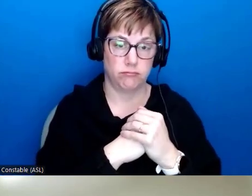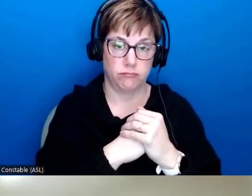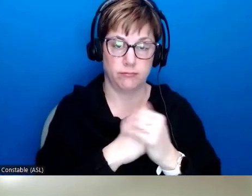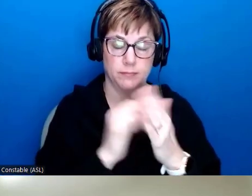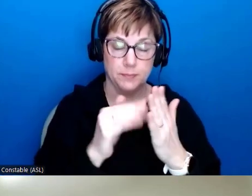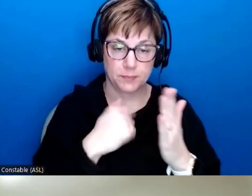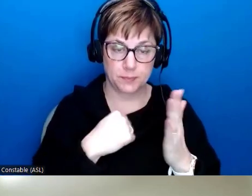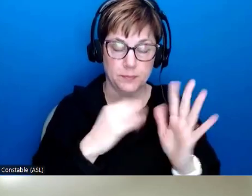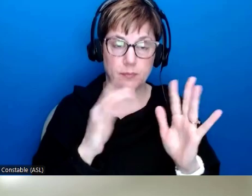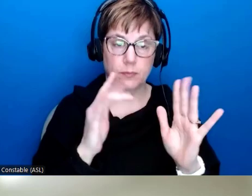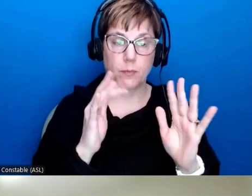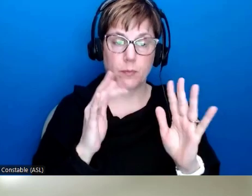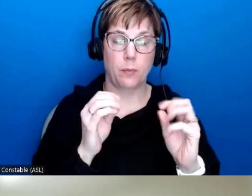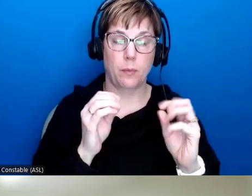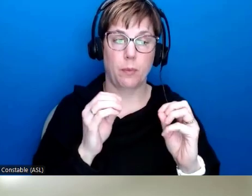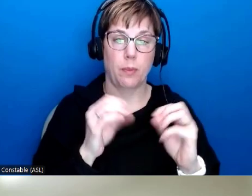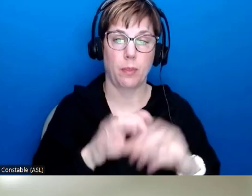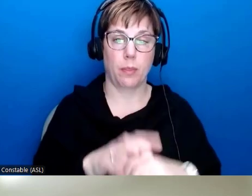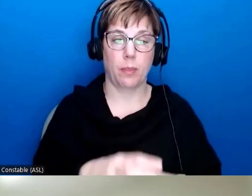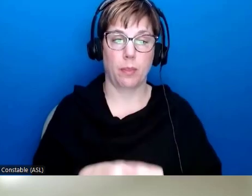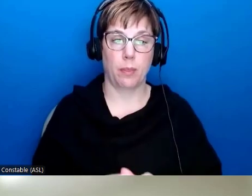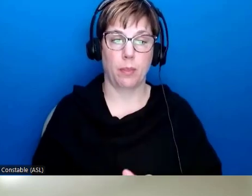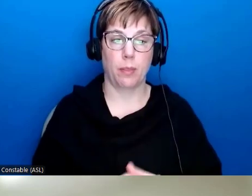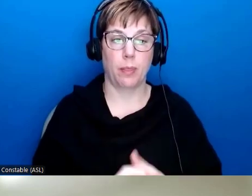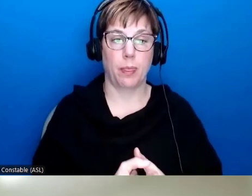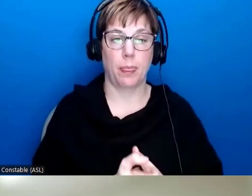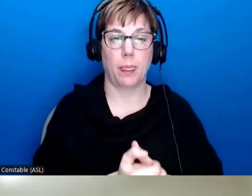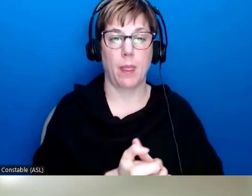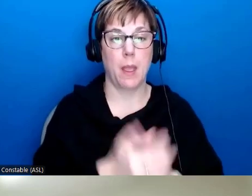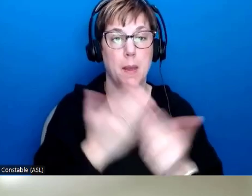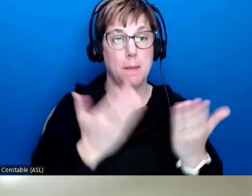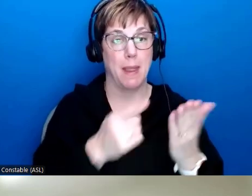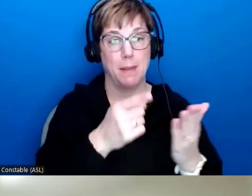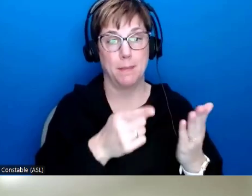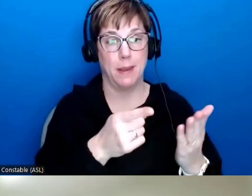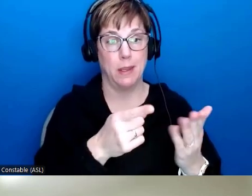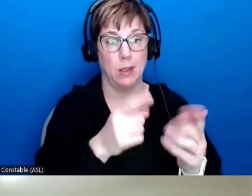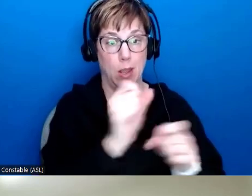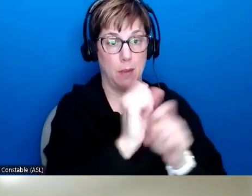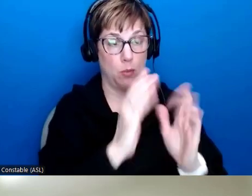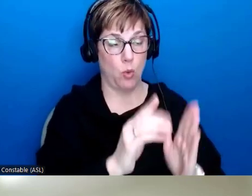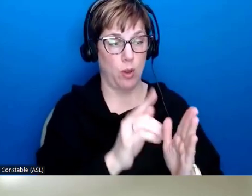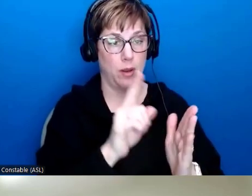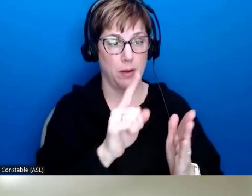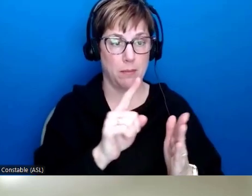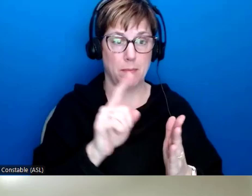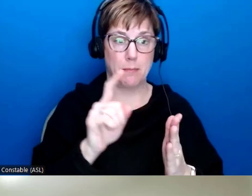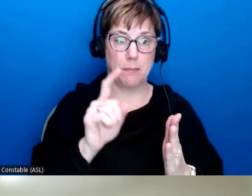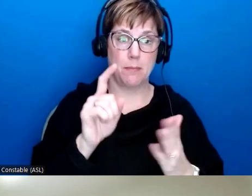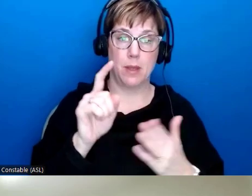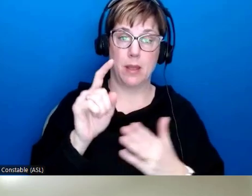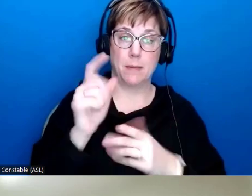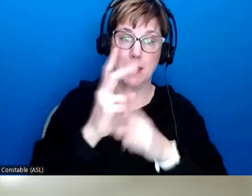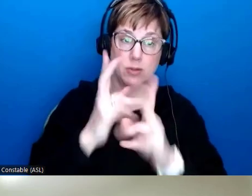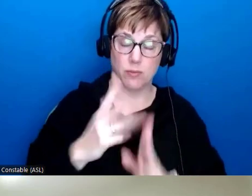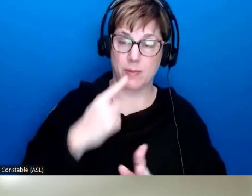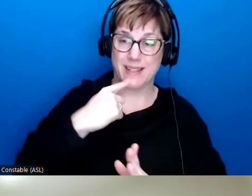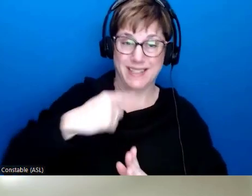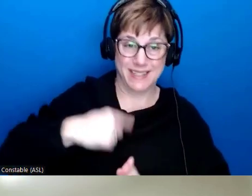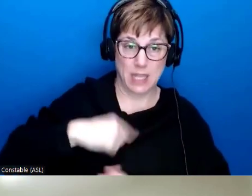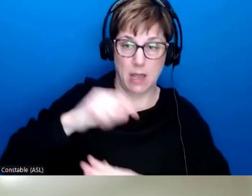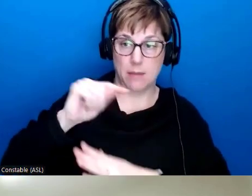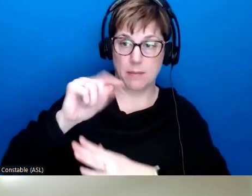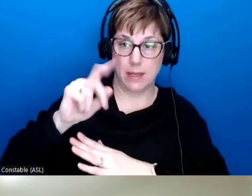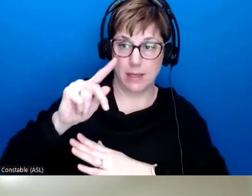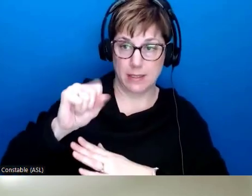excuse me, you might be a person who needs tasks reviewed with you orally by your supervisor rather